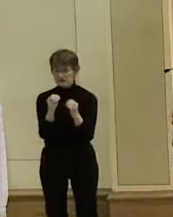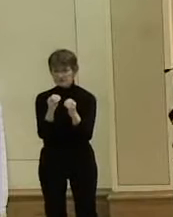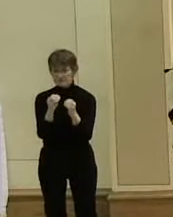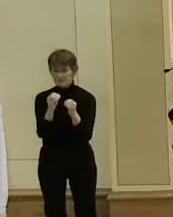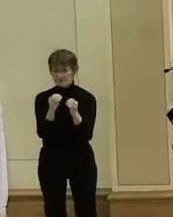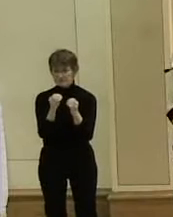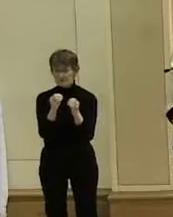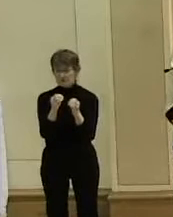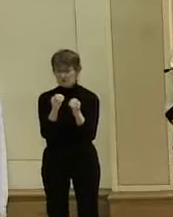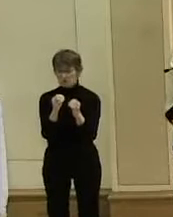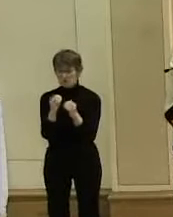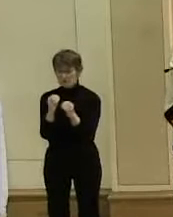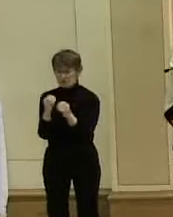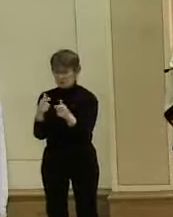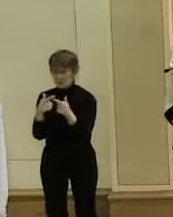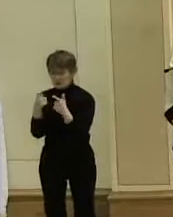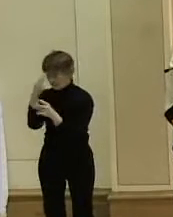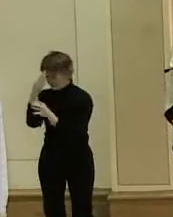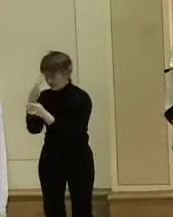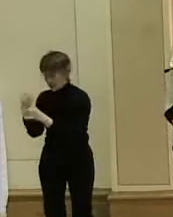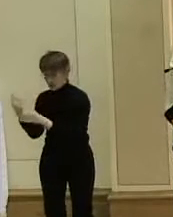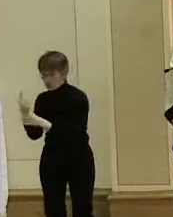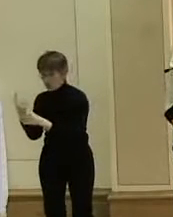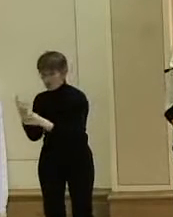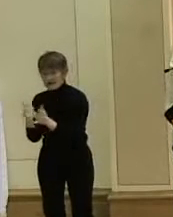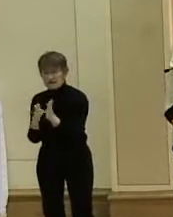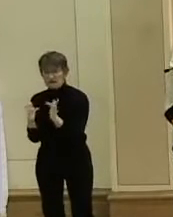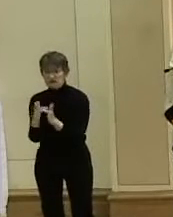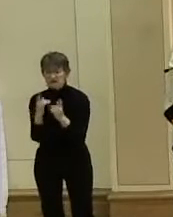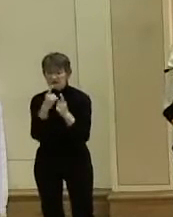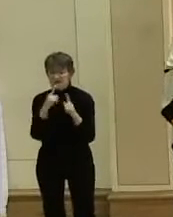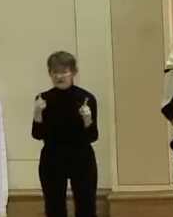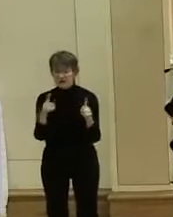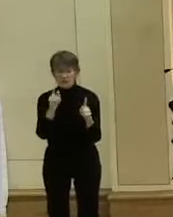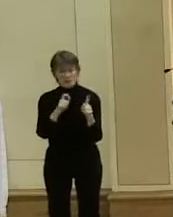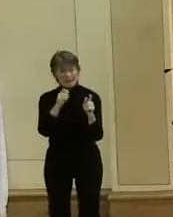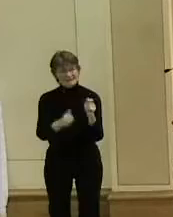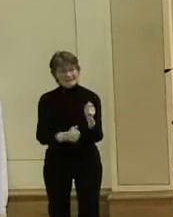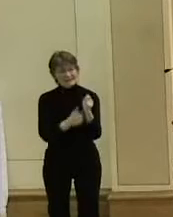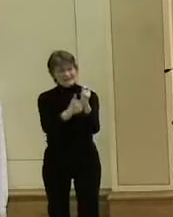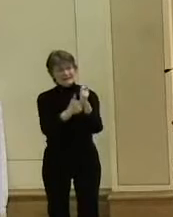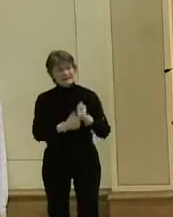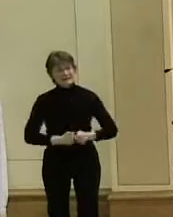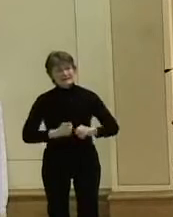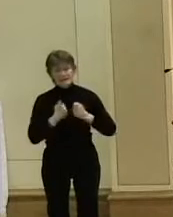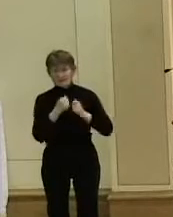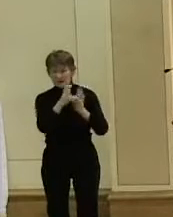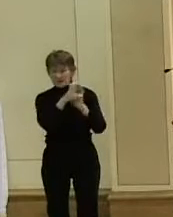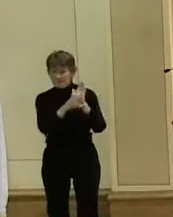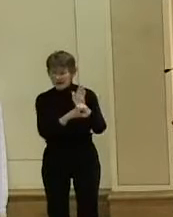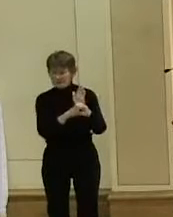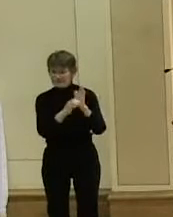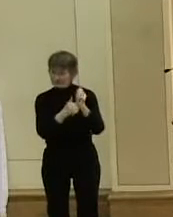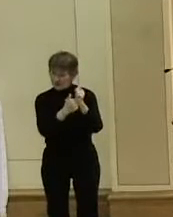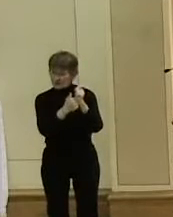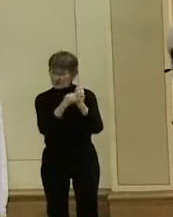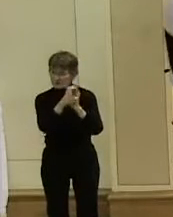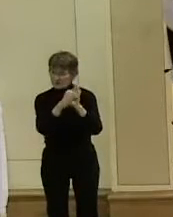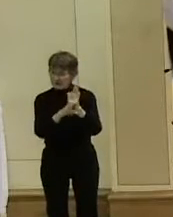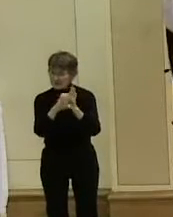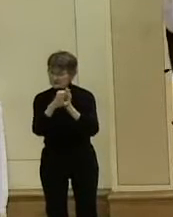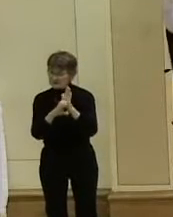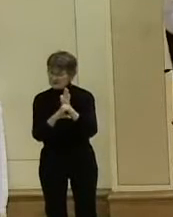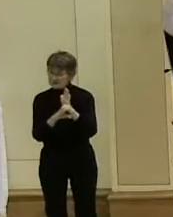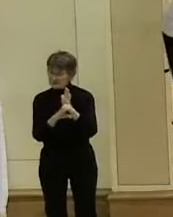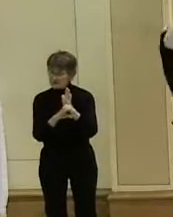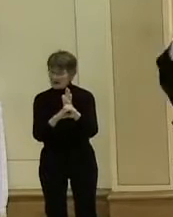it says, those who know me will live out the commands of the Lord. And that means that there's a certain way that we're